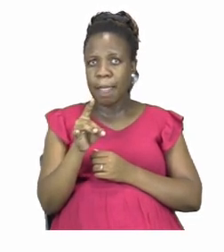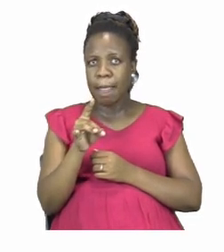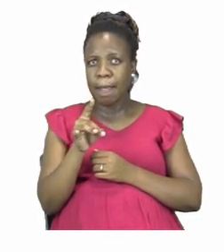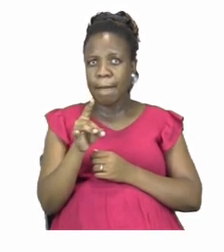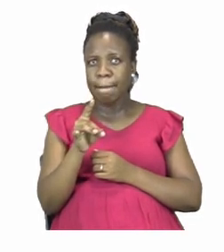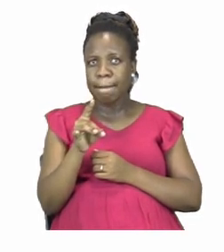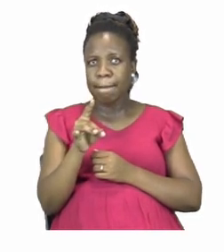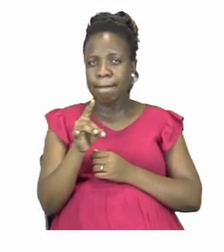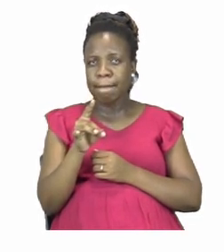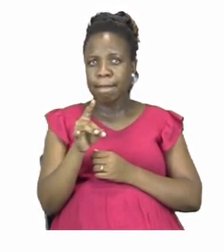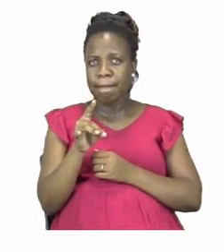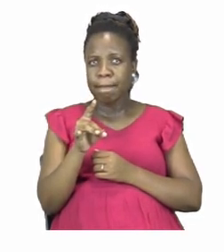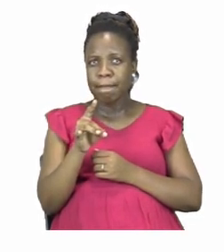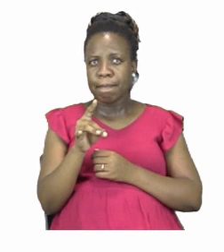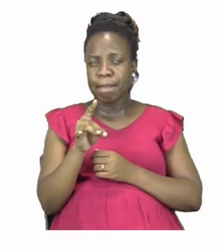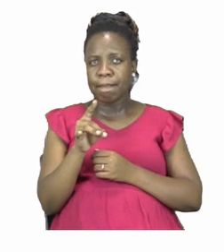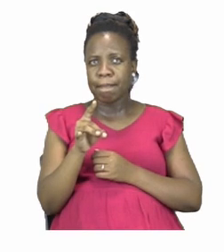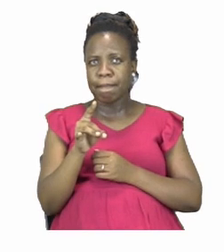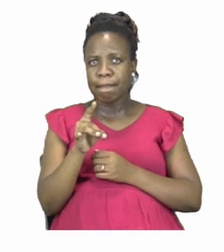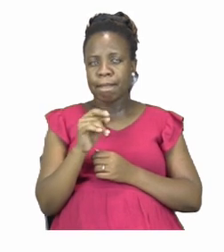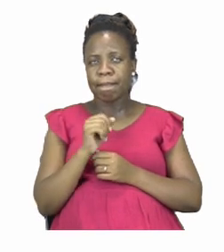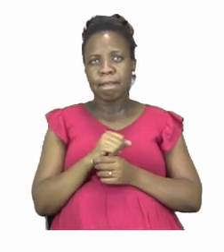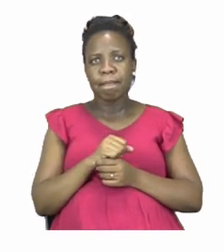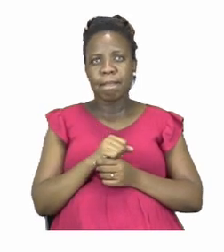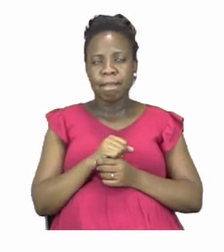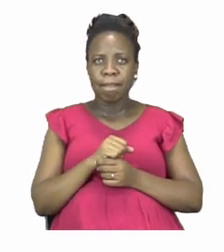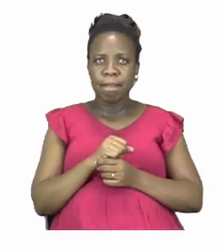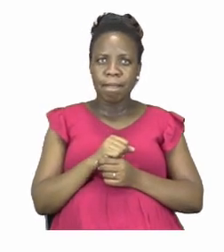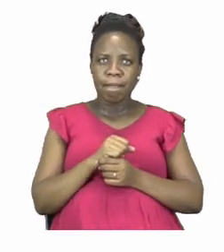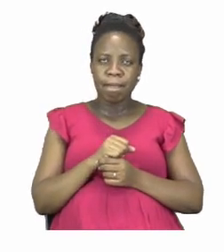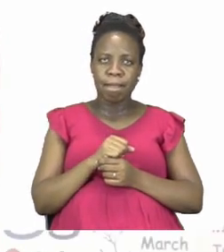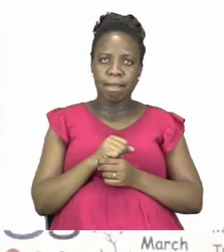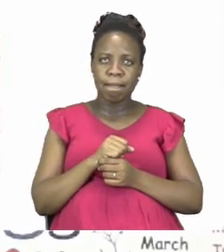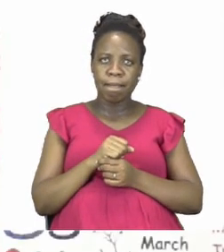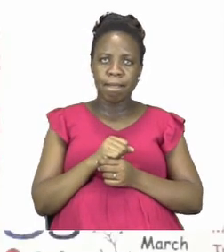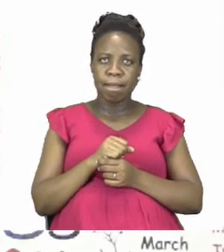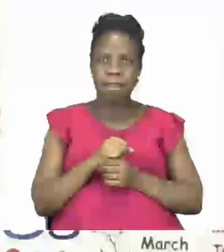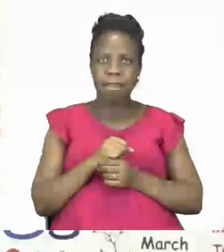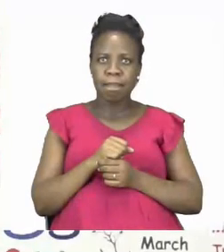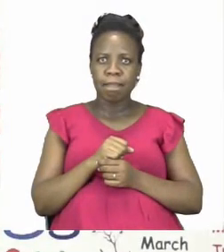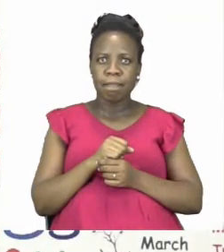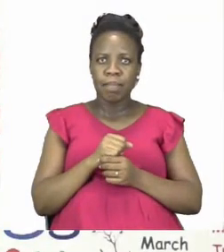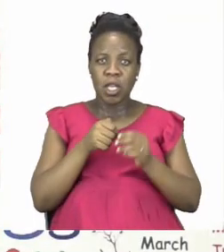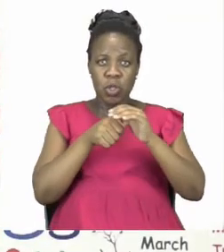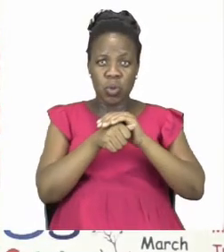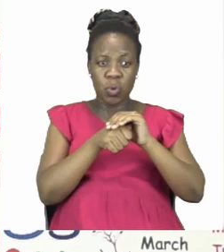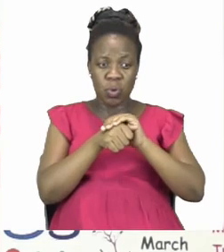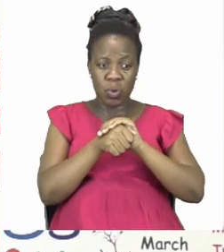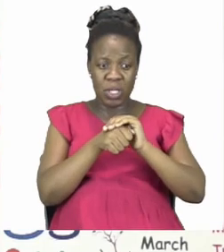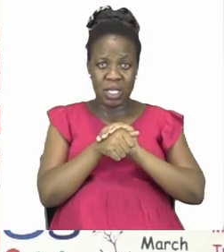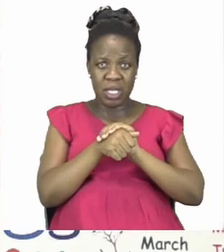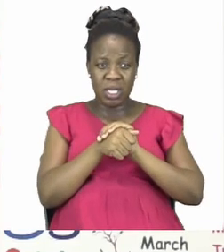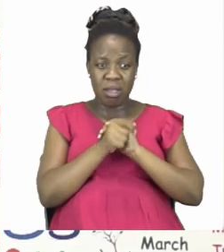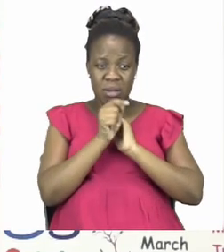or start you off on the board. Now here, remember we said that the tortoise